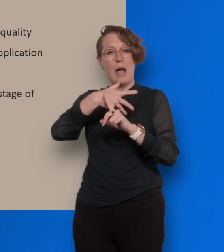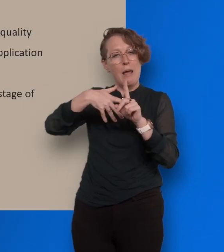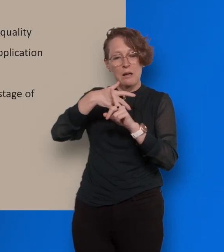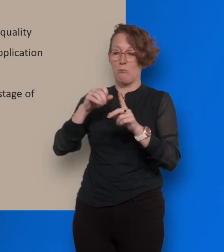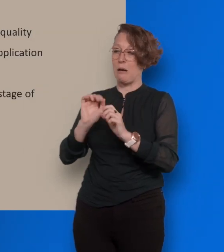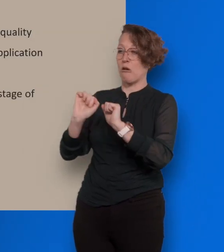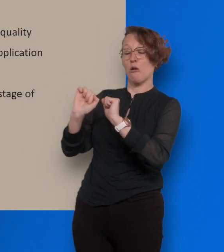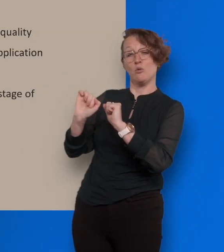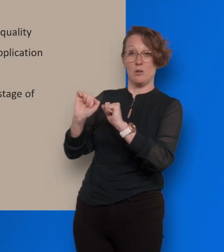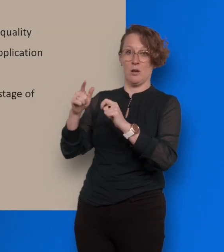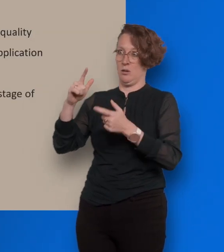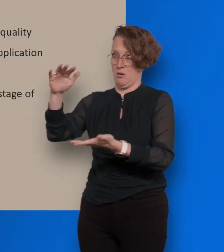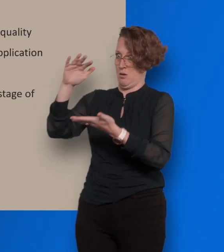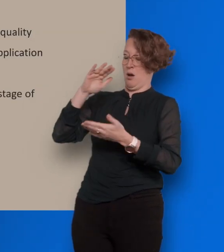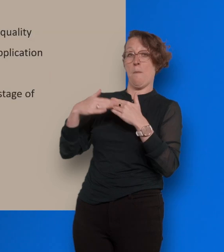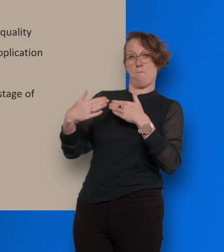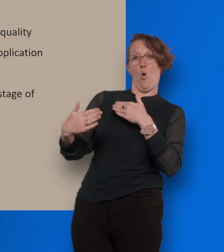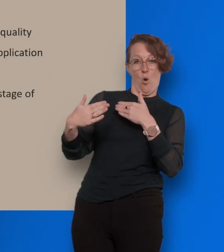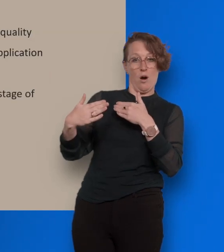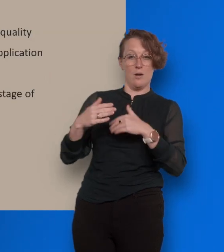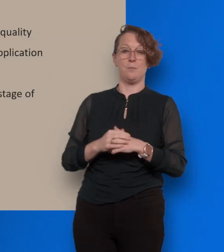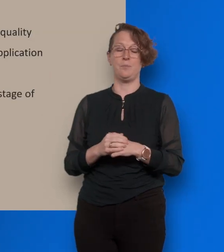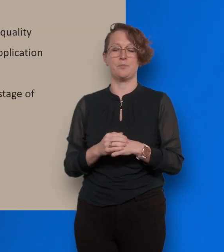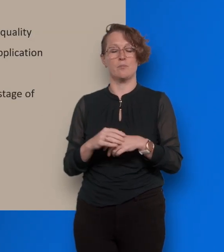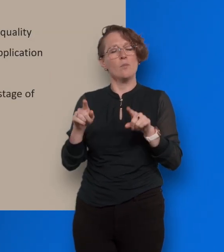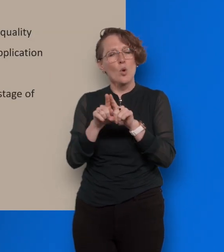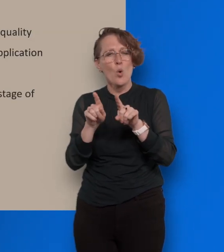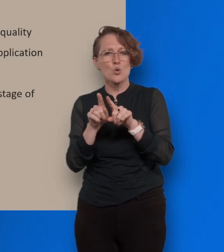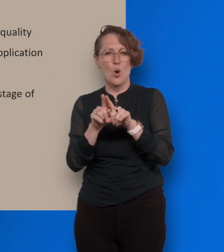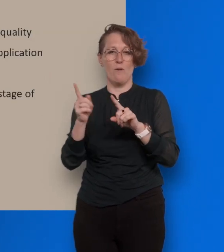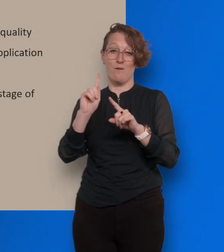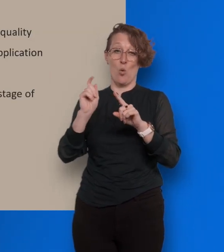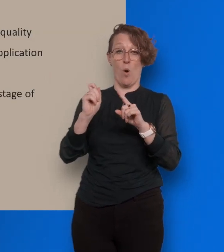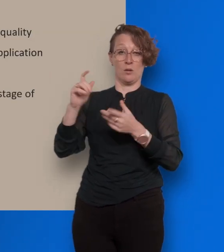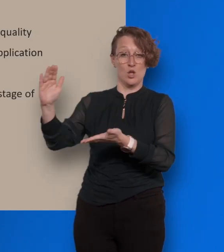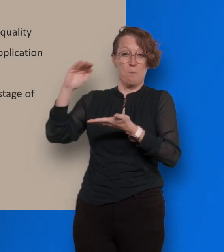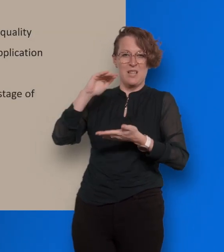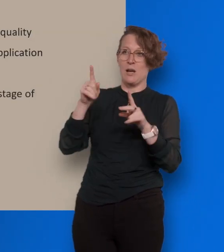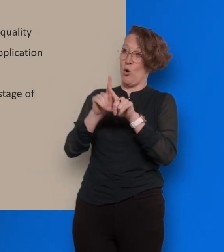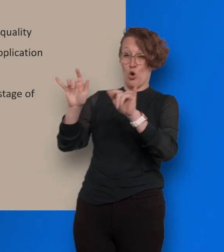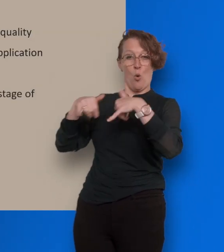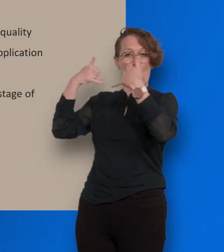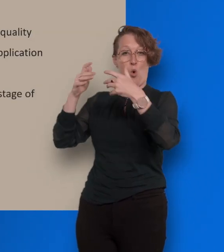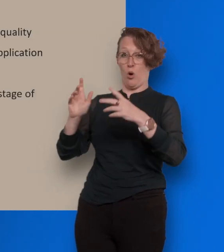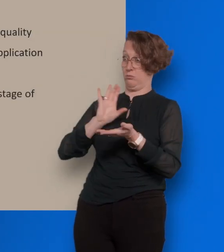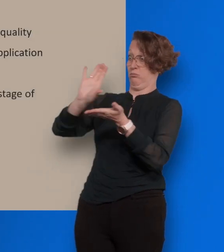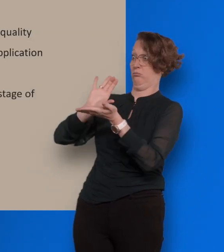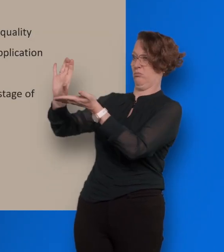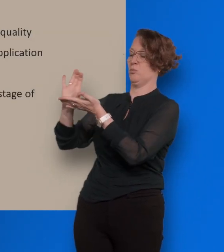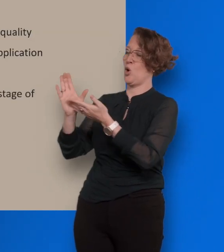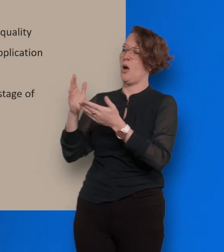maintained both in terms of application submission and in terms of awards, and that's raised something from 18 to